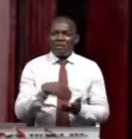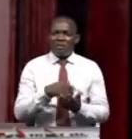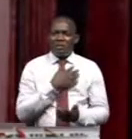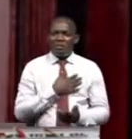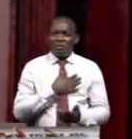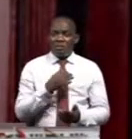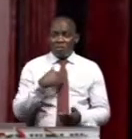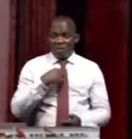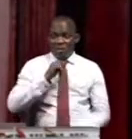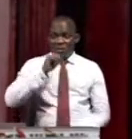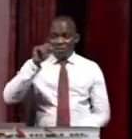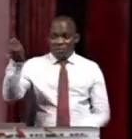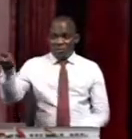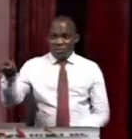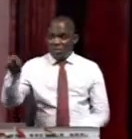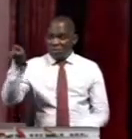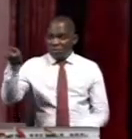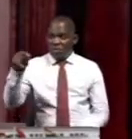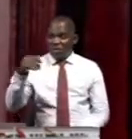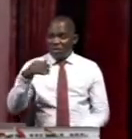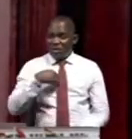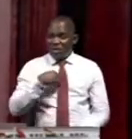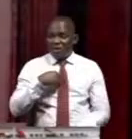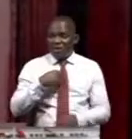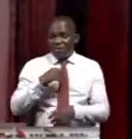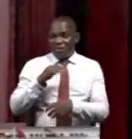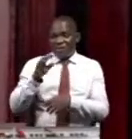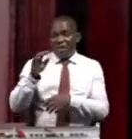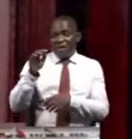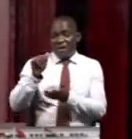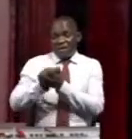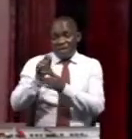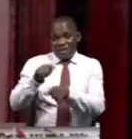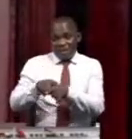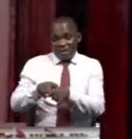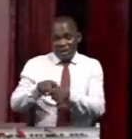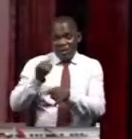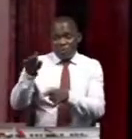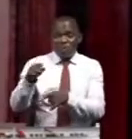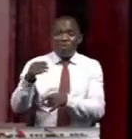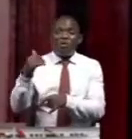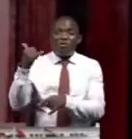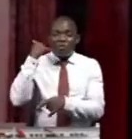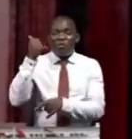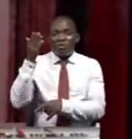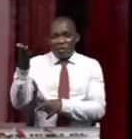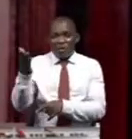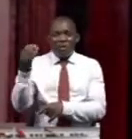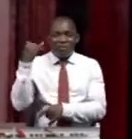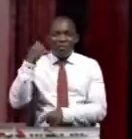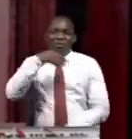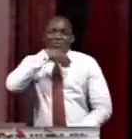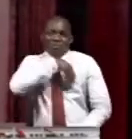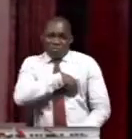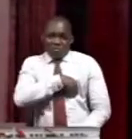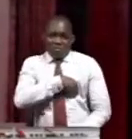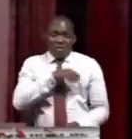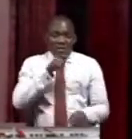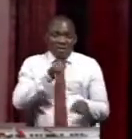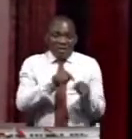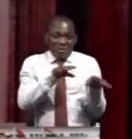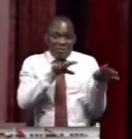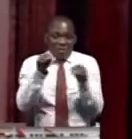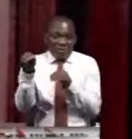I'm putting it to you that you had a functioning phone with you at the time you were leaving